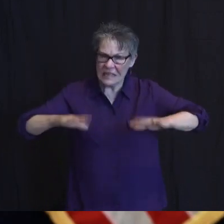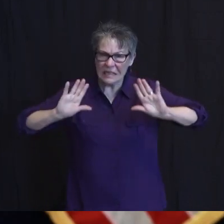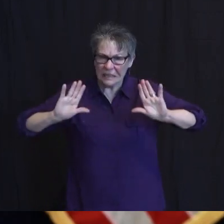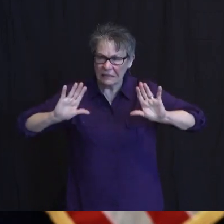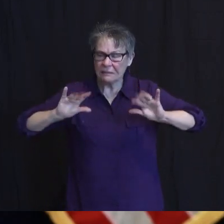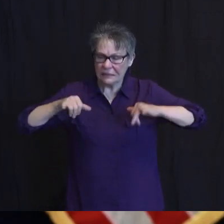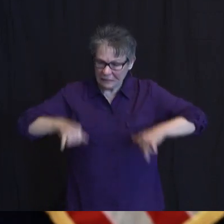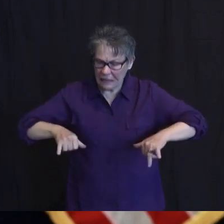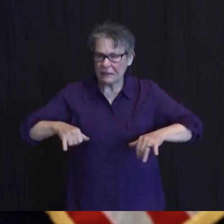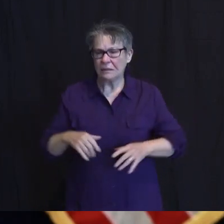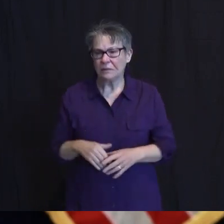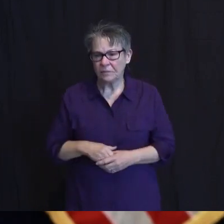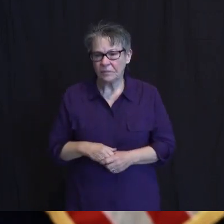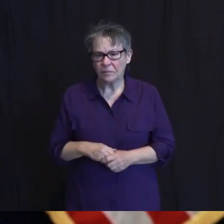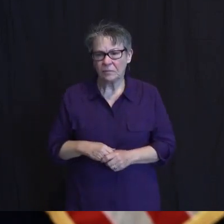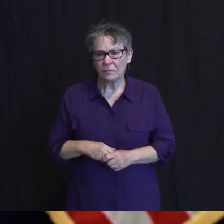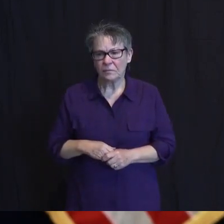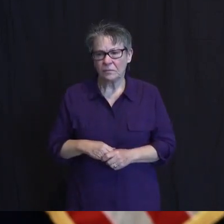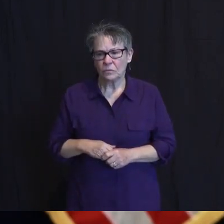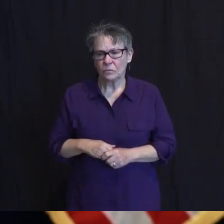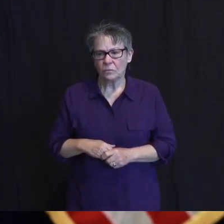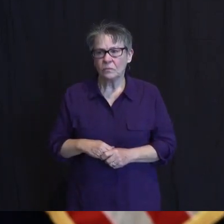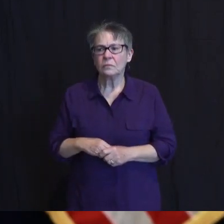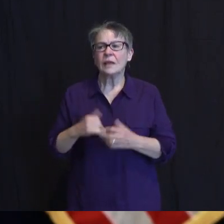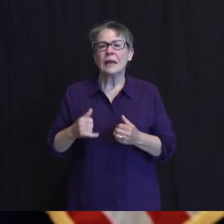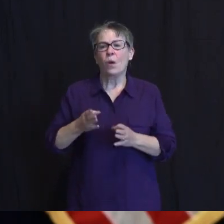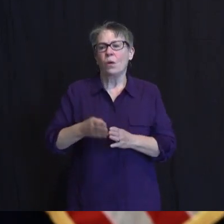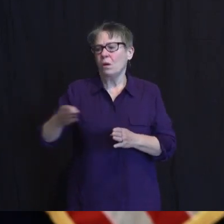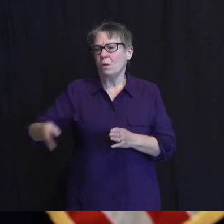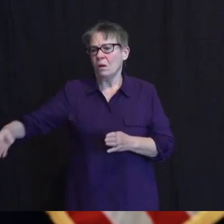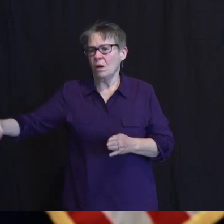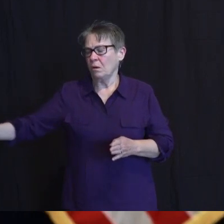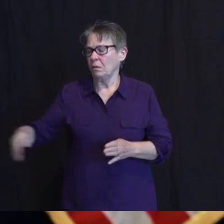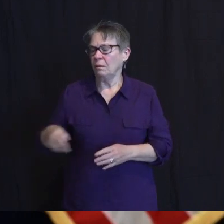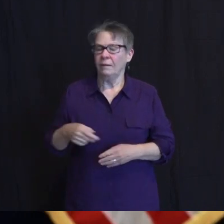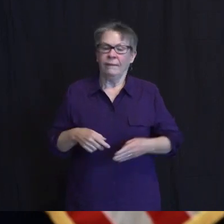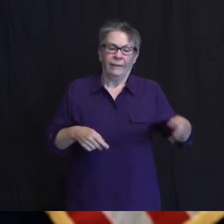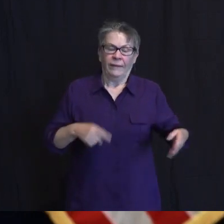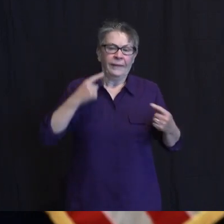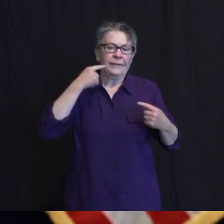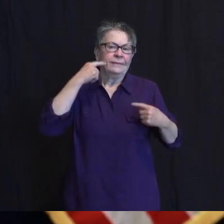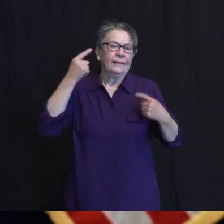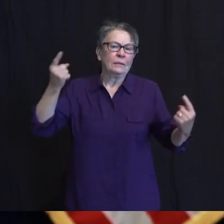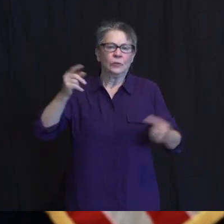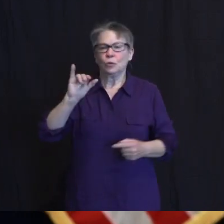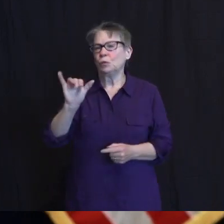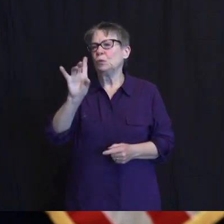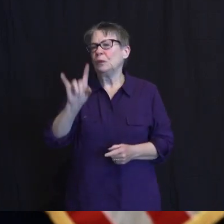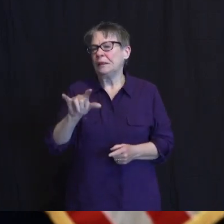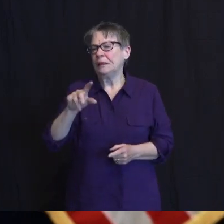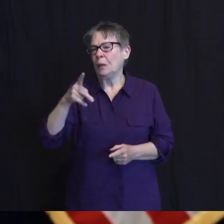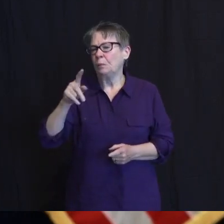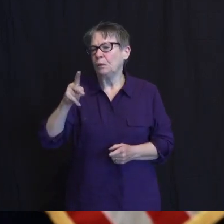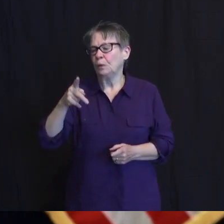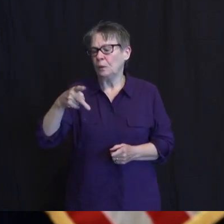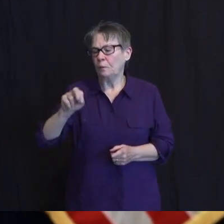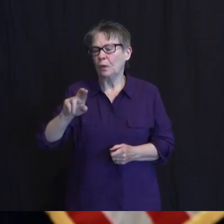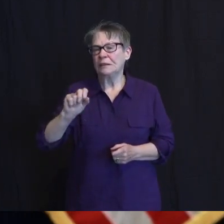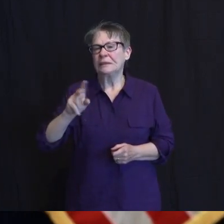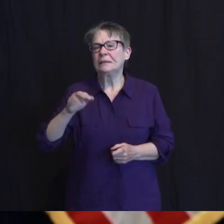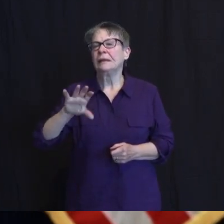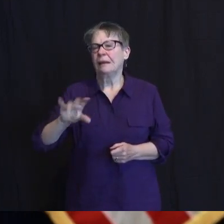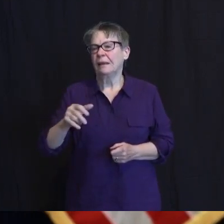no introduction, the Commissioner of the Department of Health, Judy Persichelli. To her right, Department of Health Communicable Disease Service Medical Director, Dr.